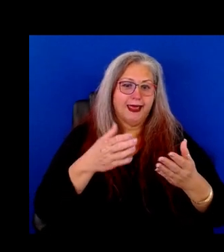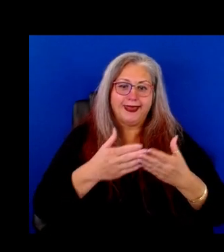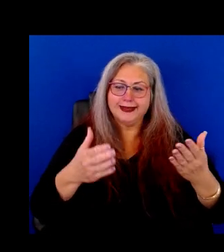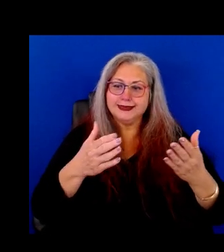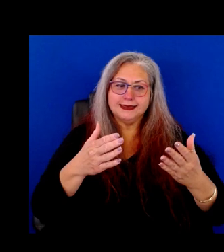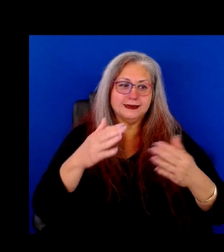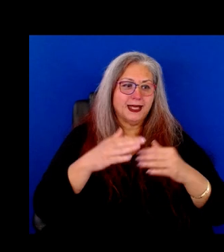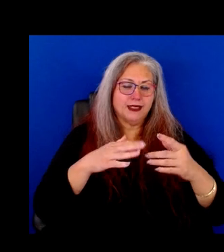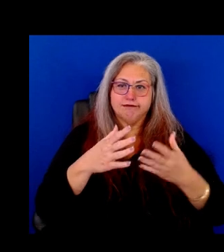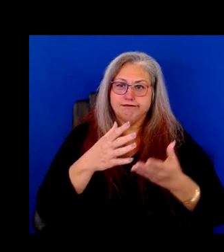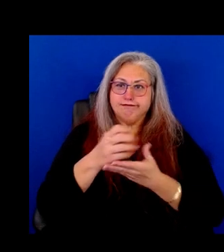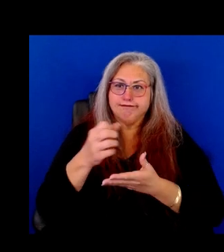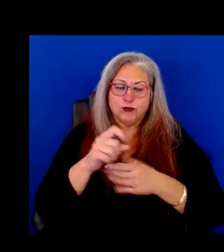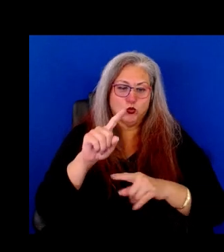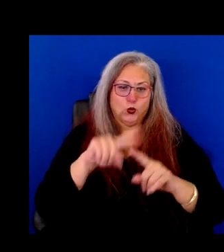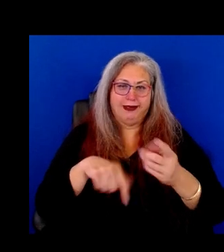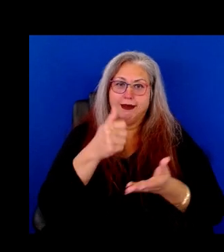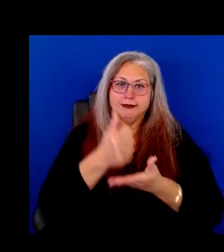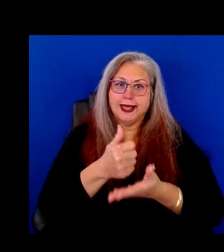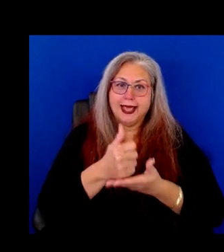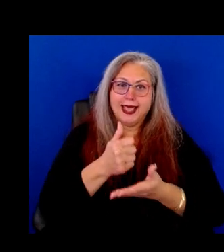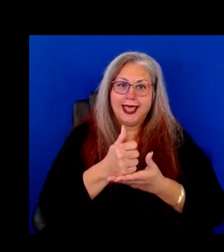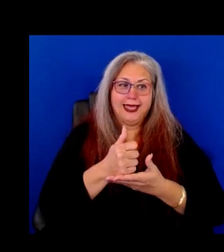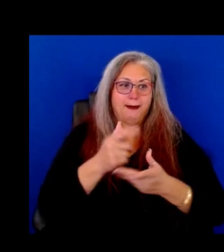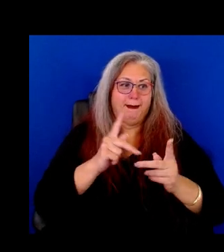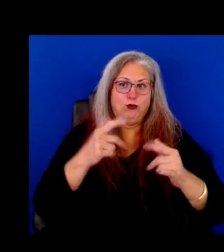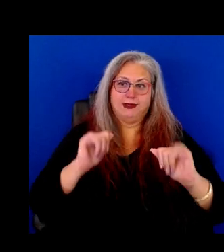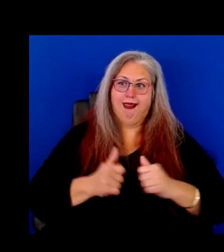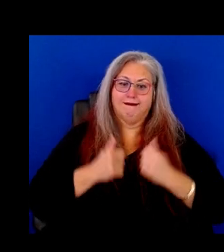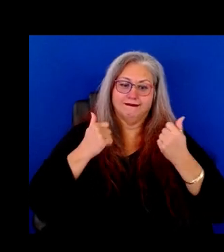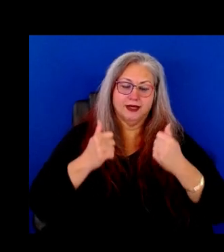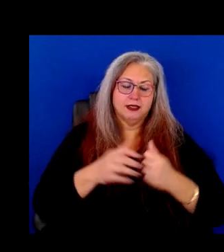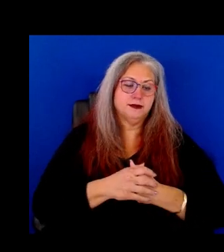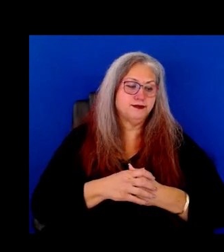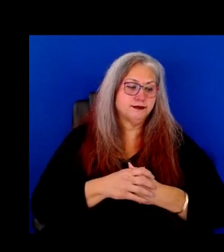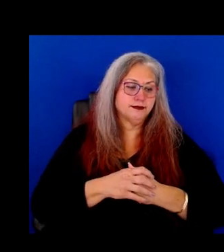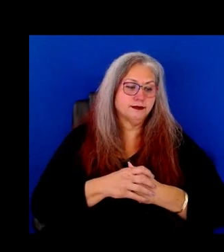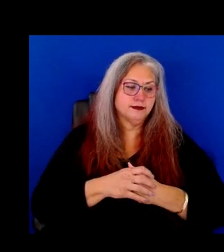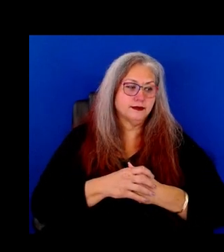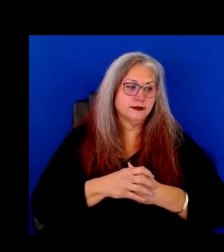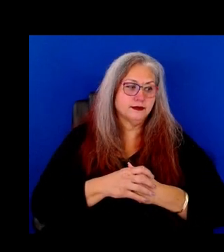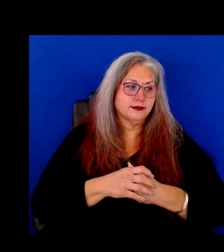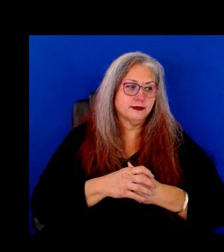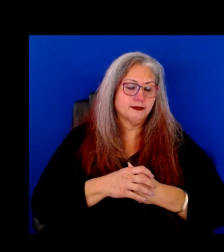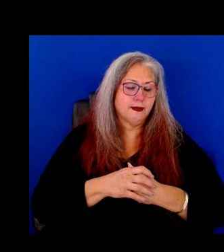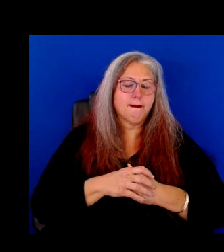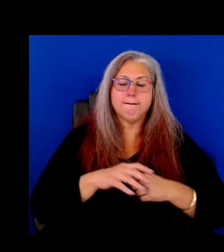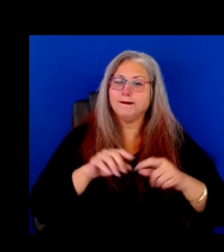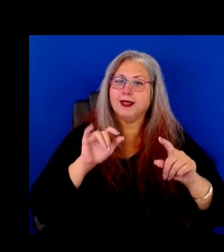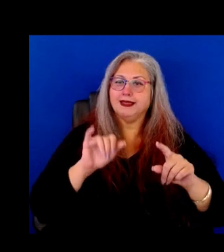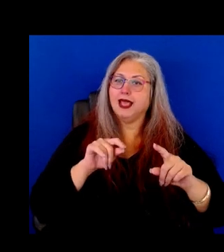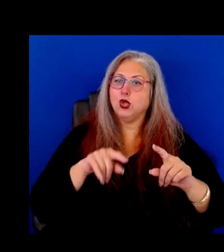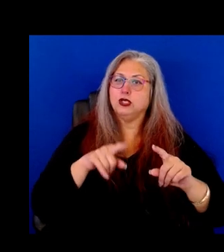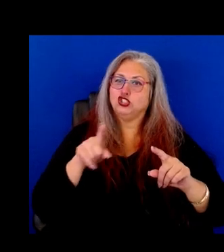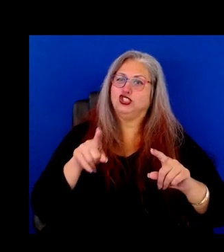facilities to aid the living. It was something that